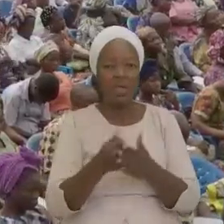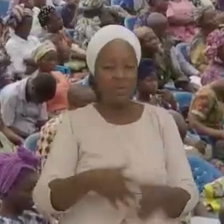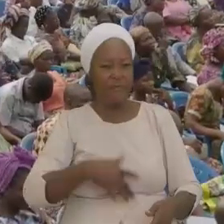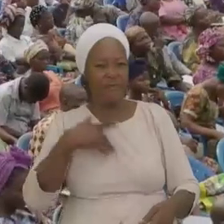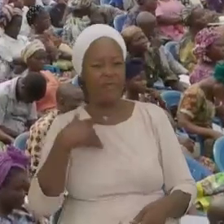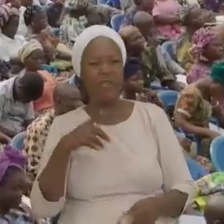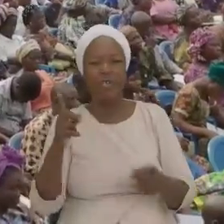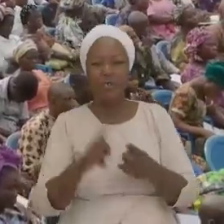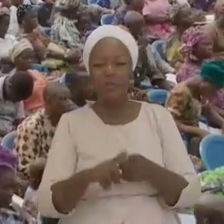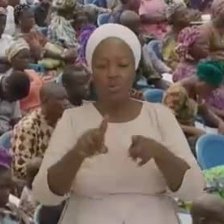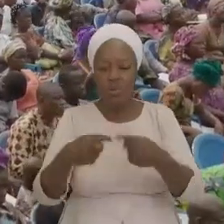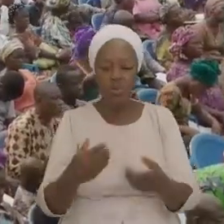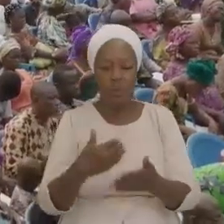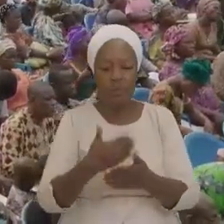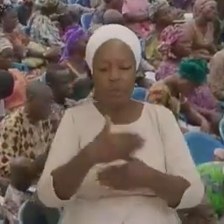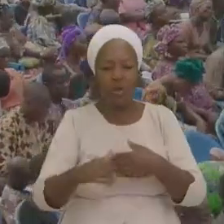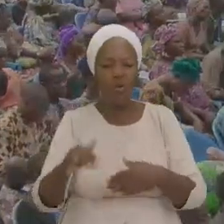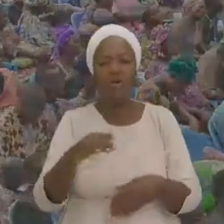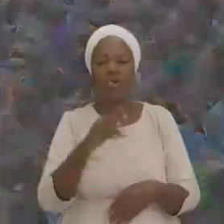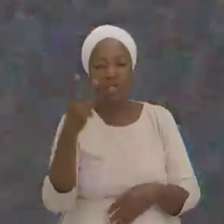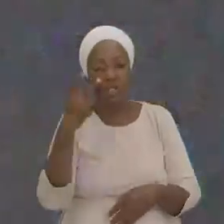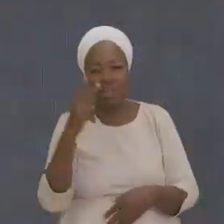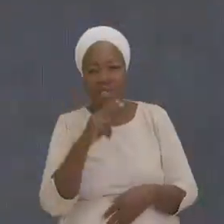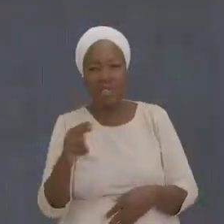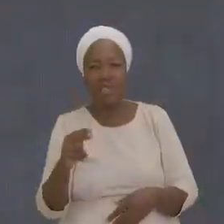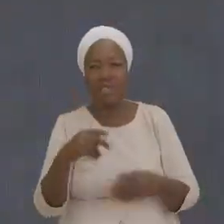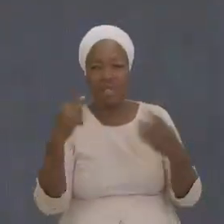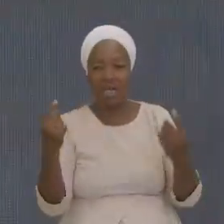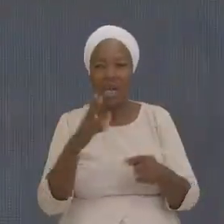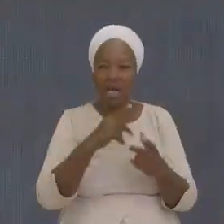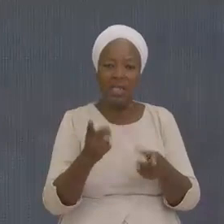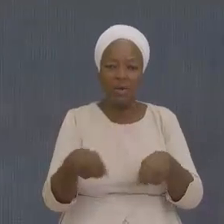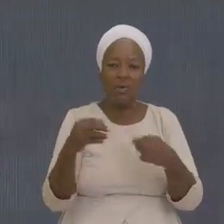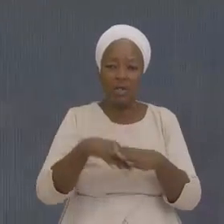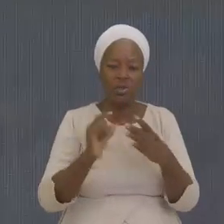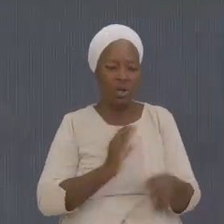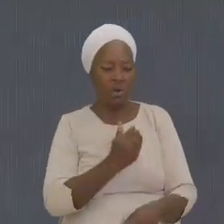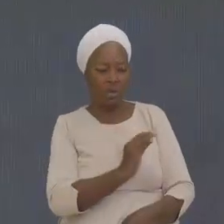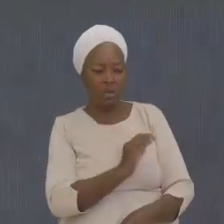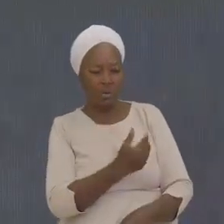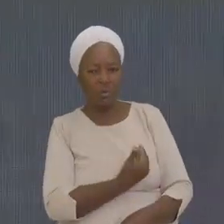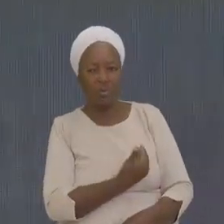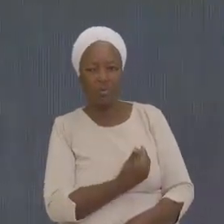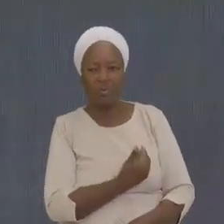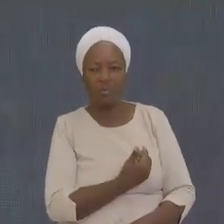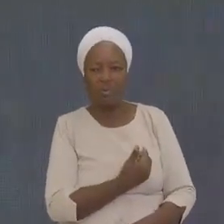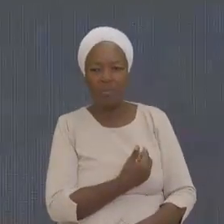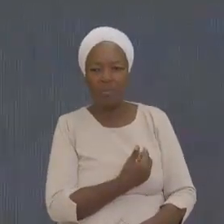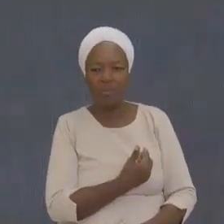to go beyond seeing it, to go into our soul.